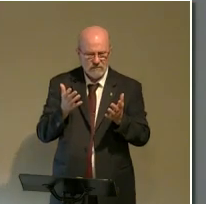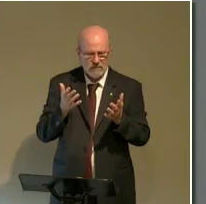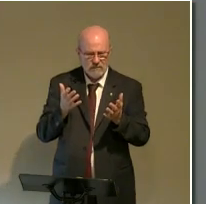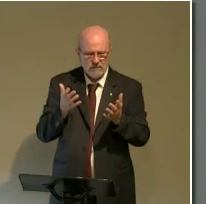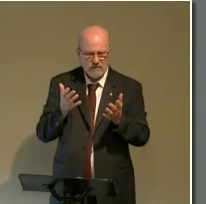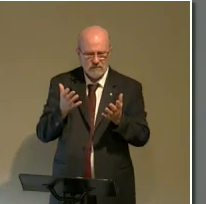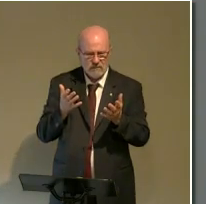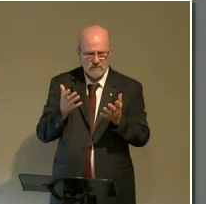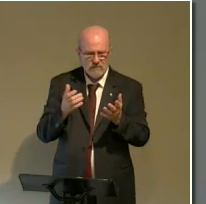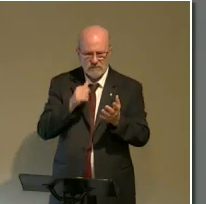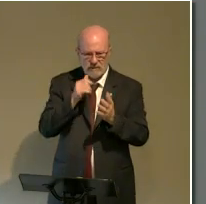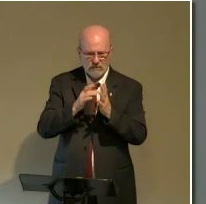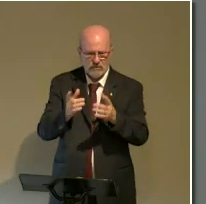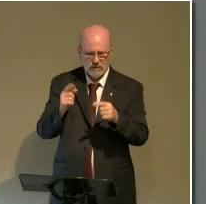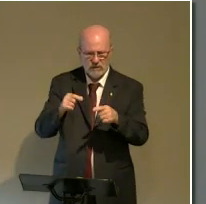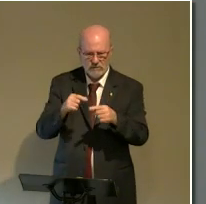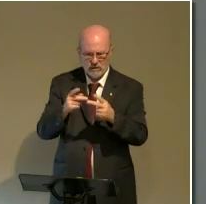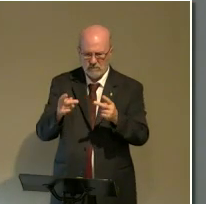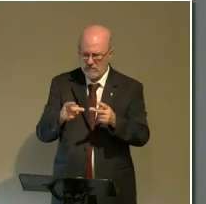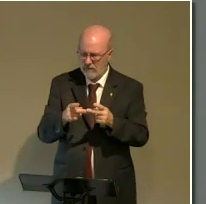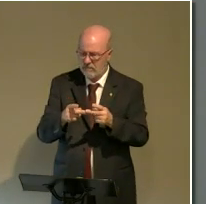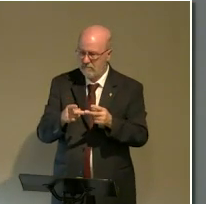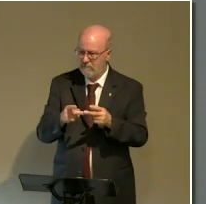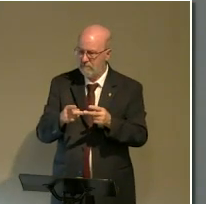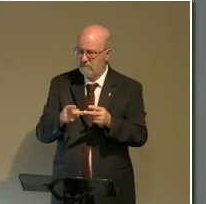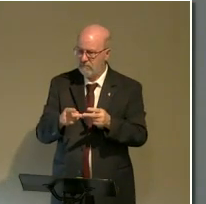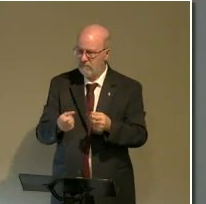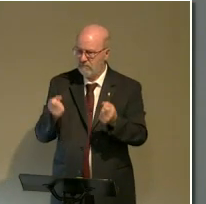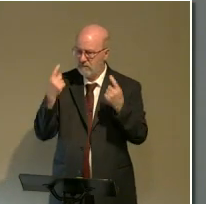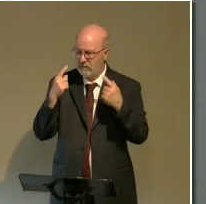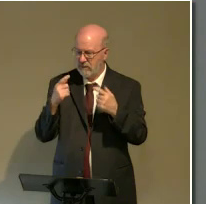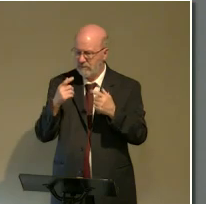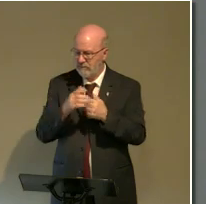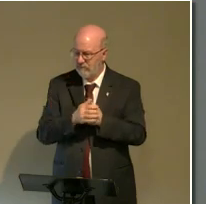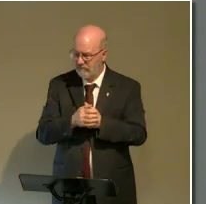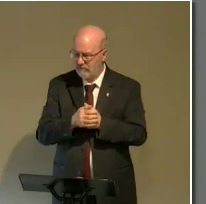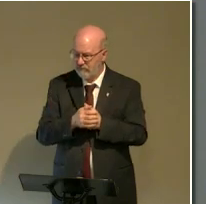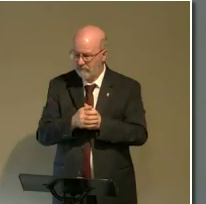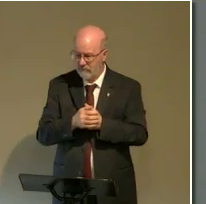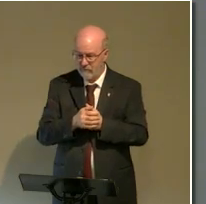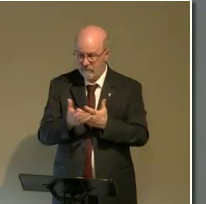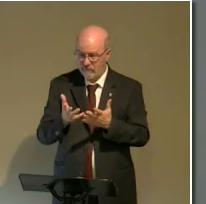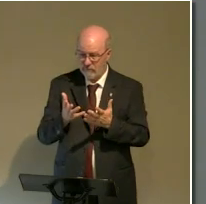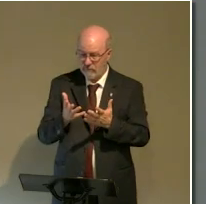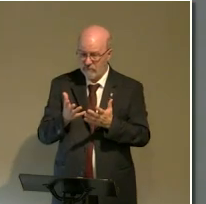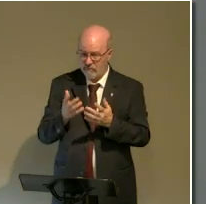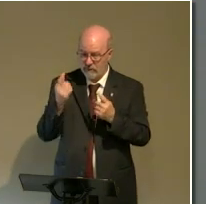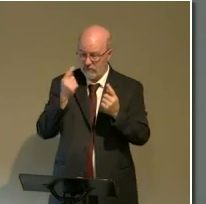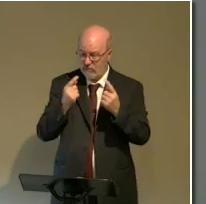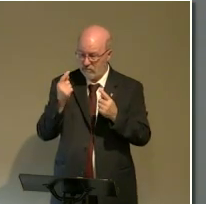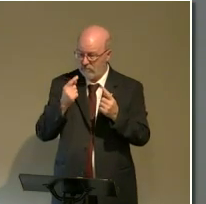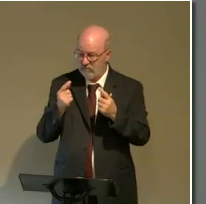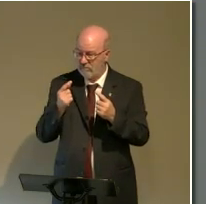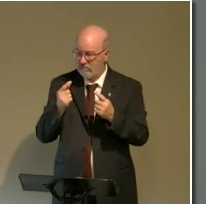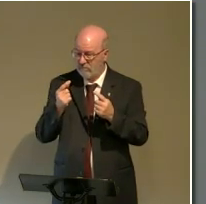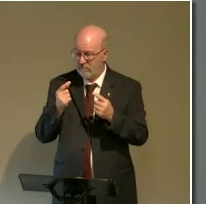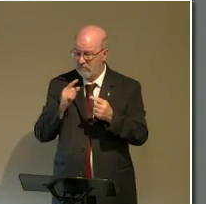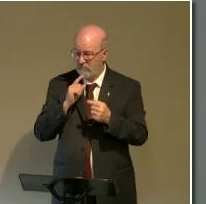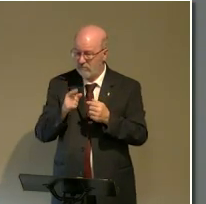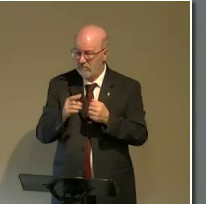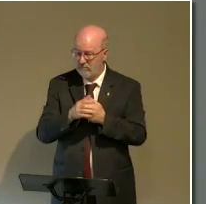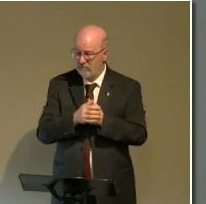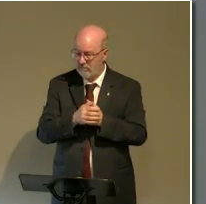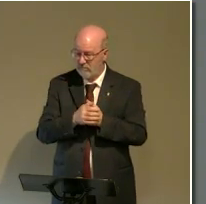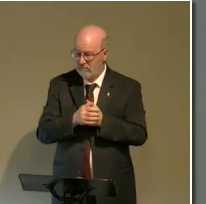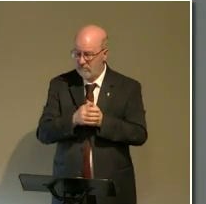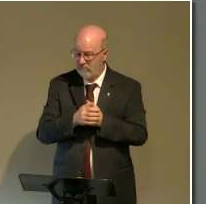Are there not Christians coming to this place? I didn't understand, right? But it is concerning for sure.